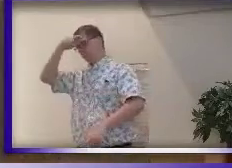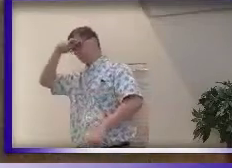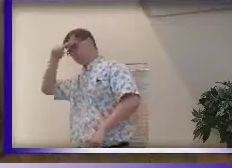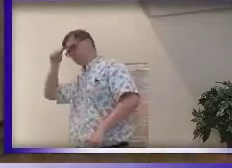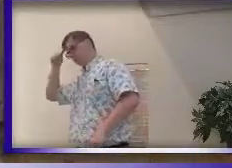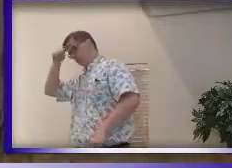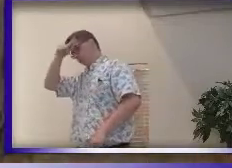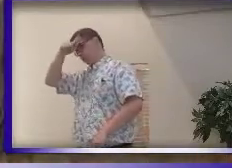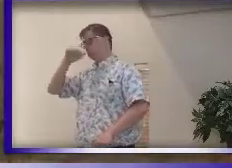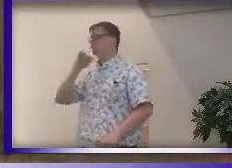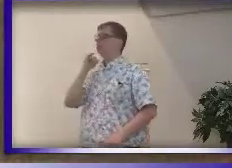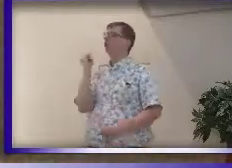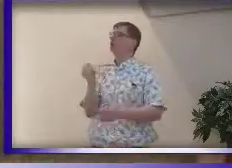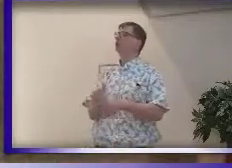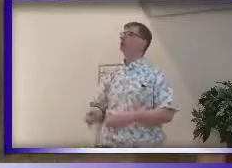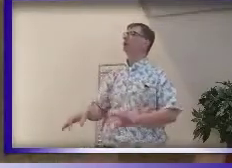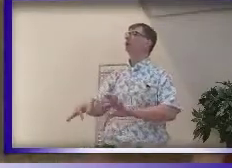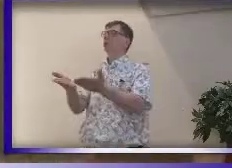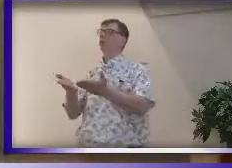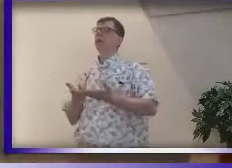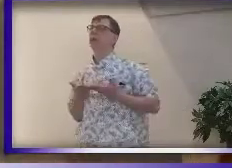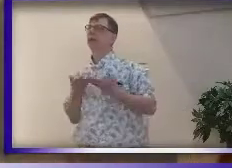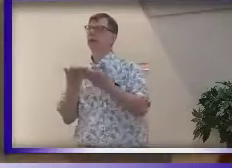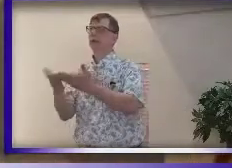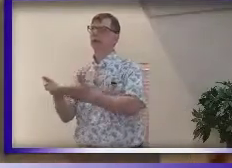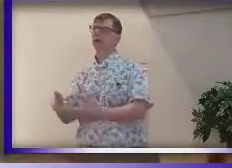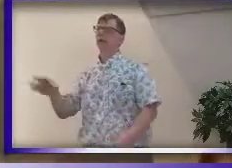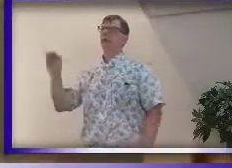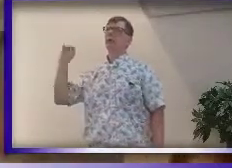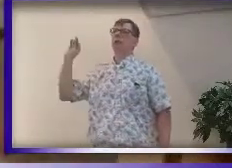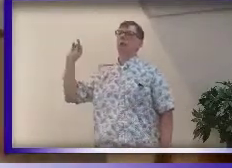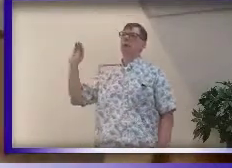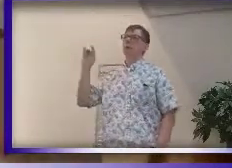out of the year. And I had asthma.